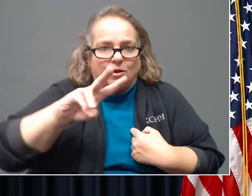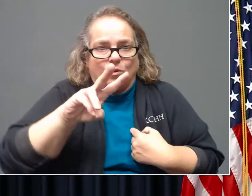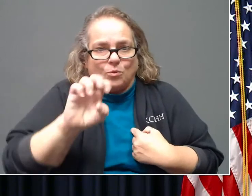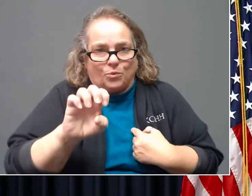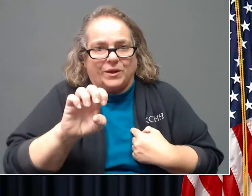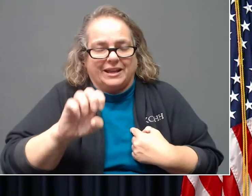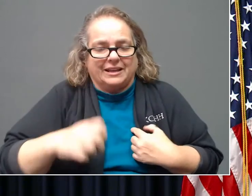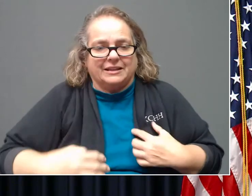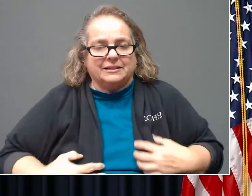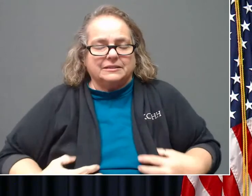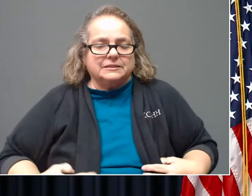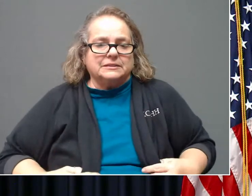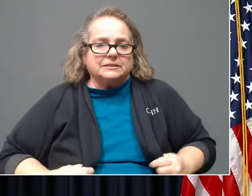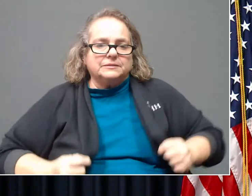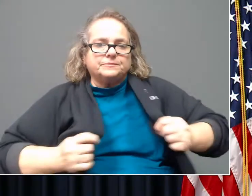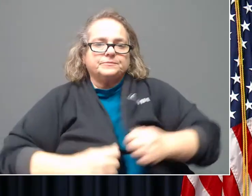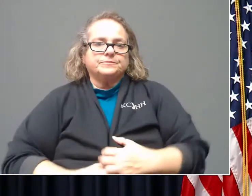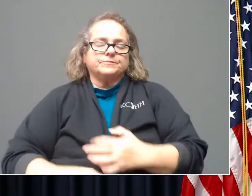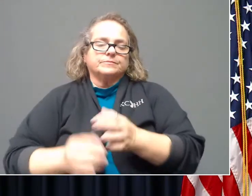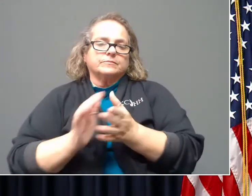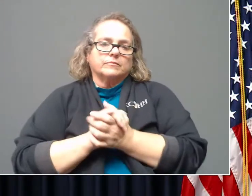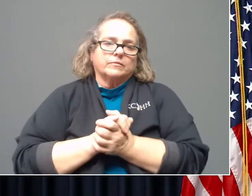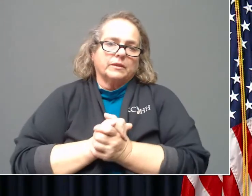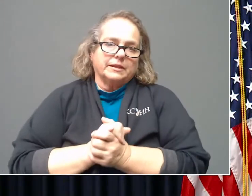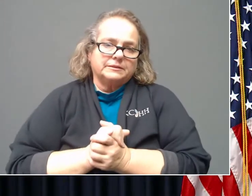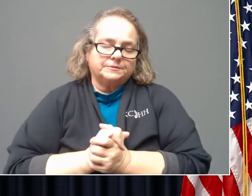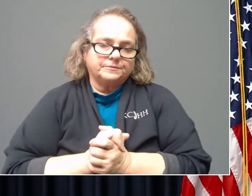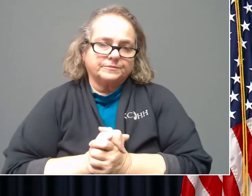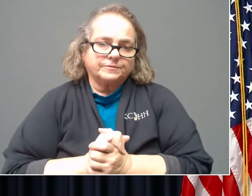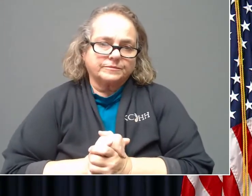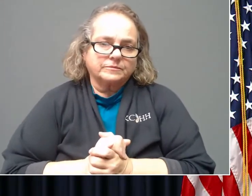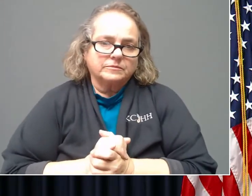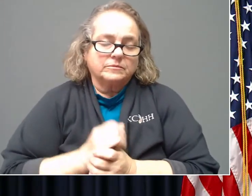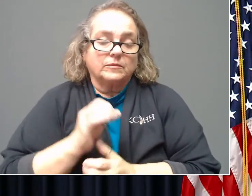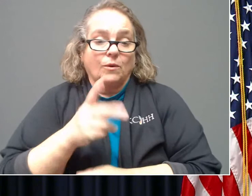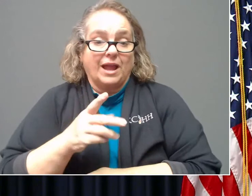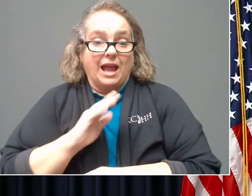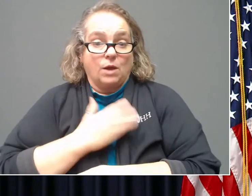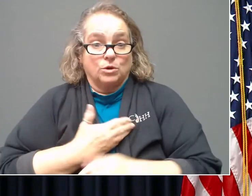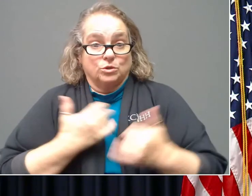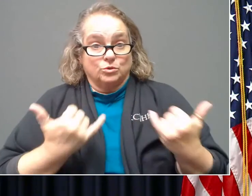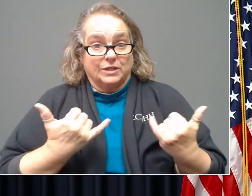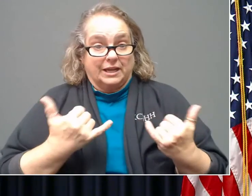All right, moving into today's report.